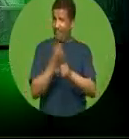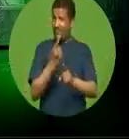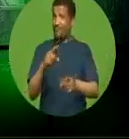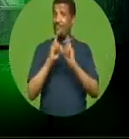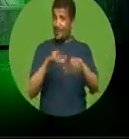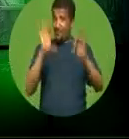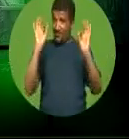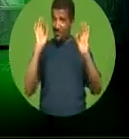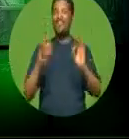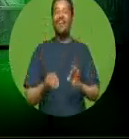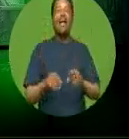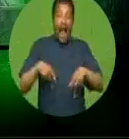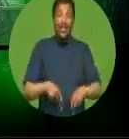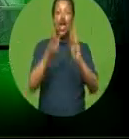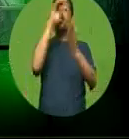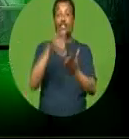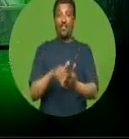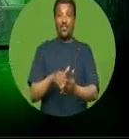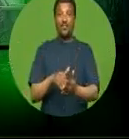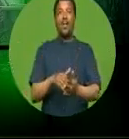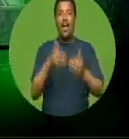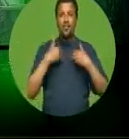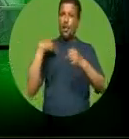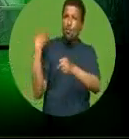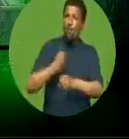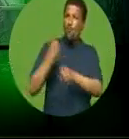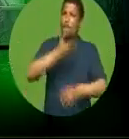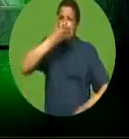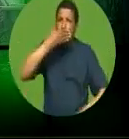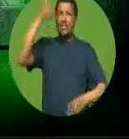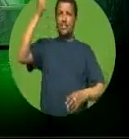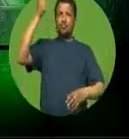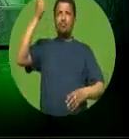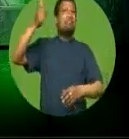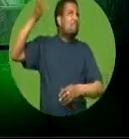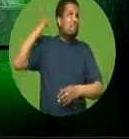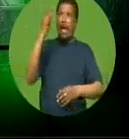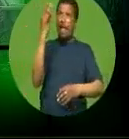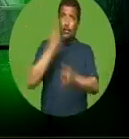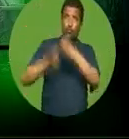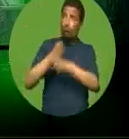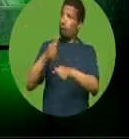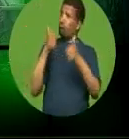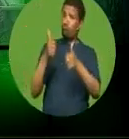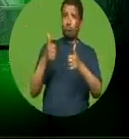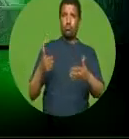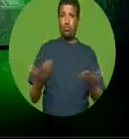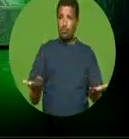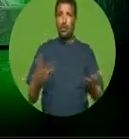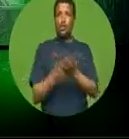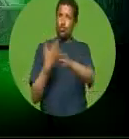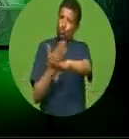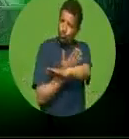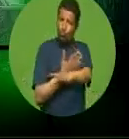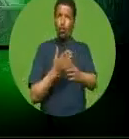answer. The agricultural sector has been performing better since the past 8 years.